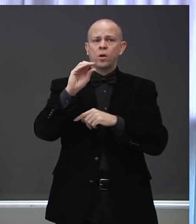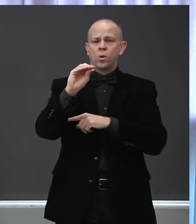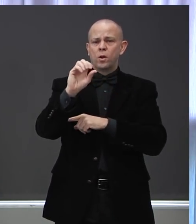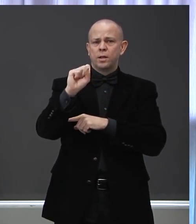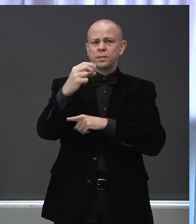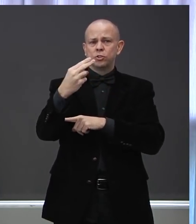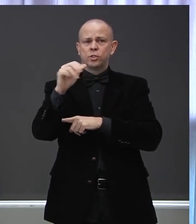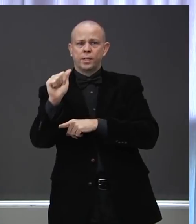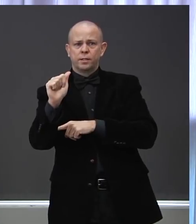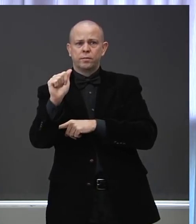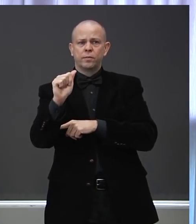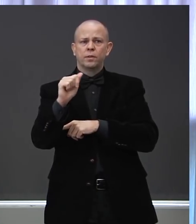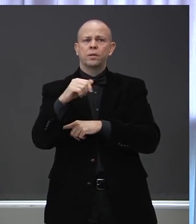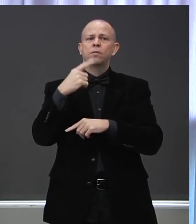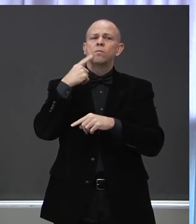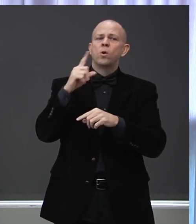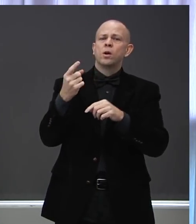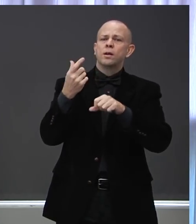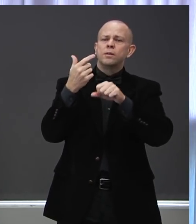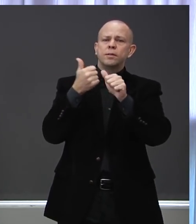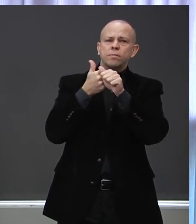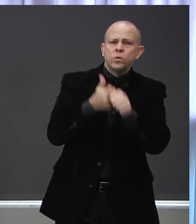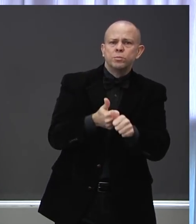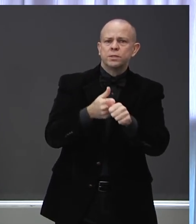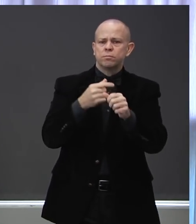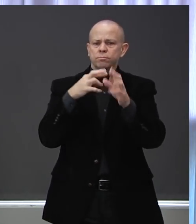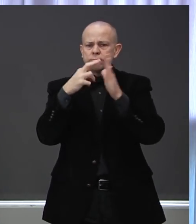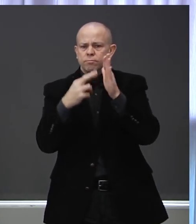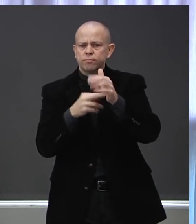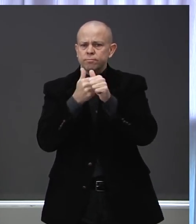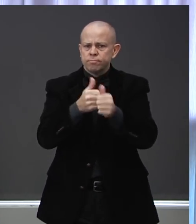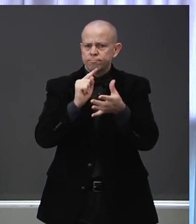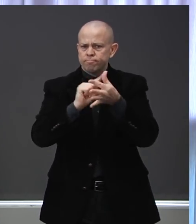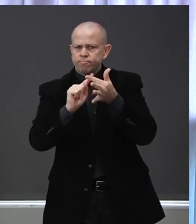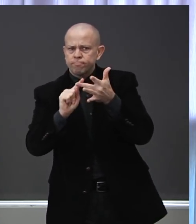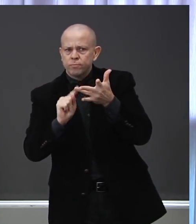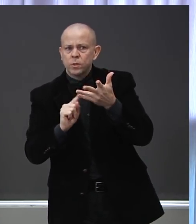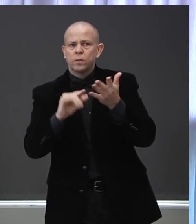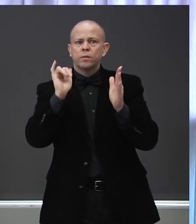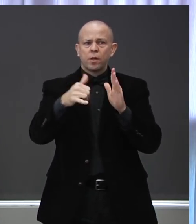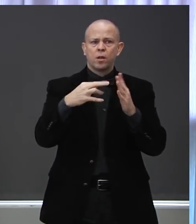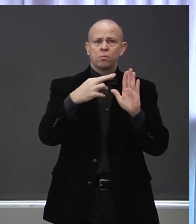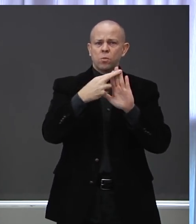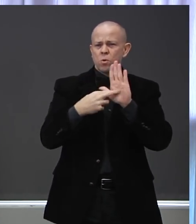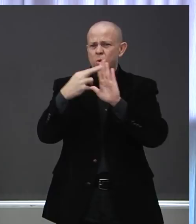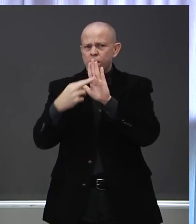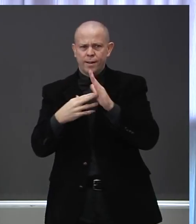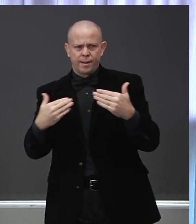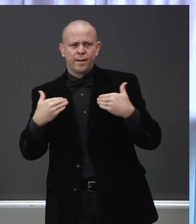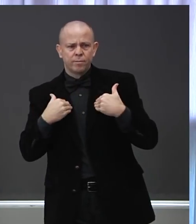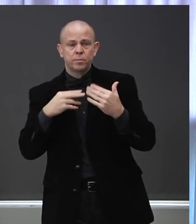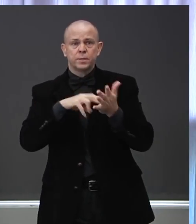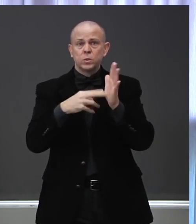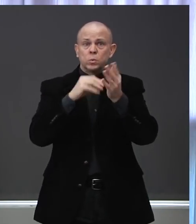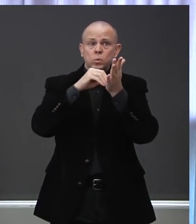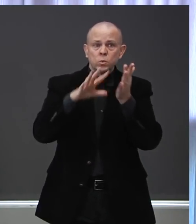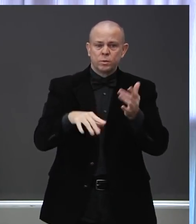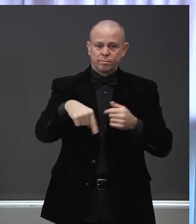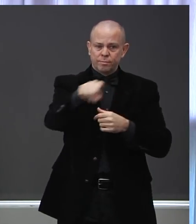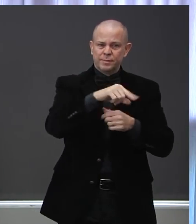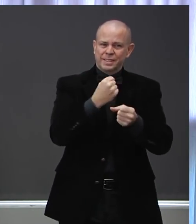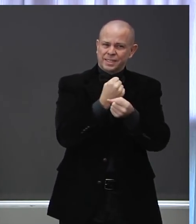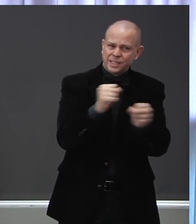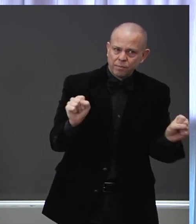enforcement efforts around that. These protocols are designed to keep students safe at school. They include physical distancing,